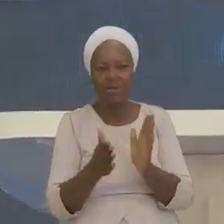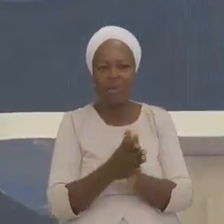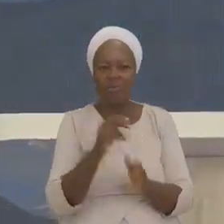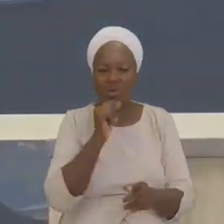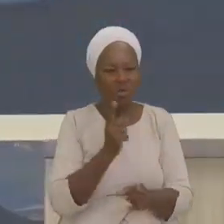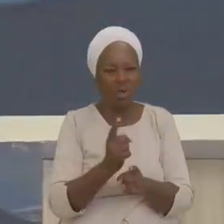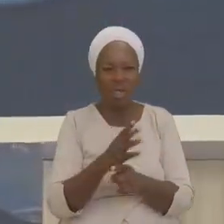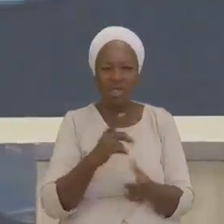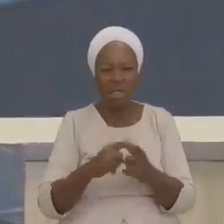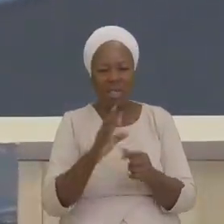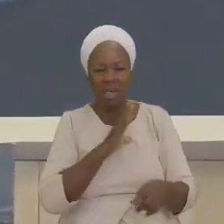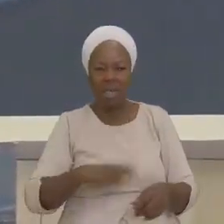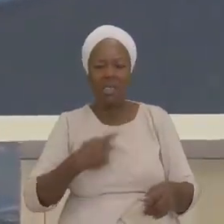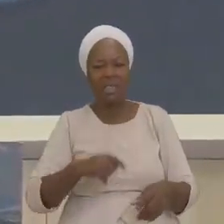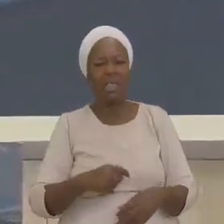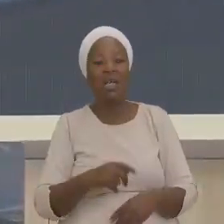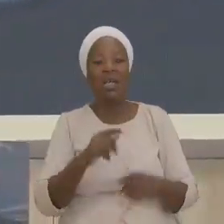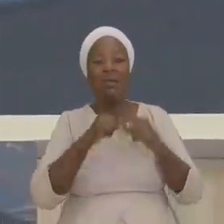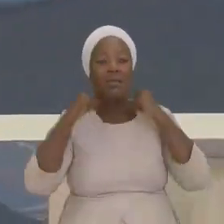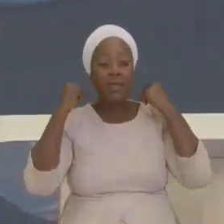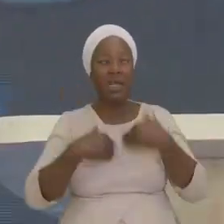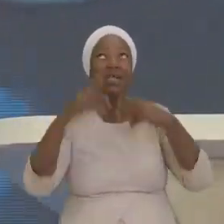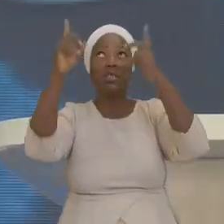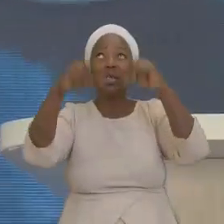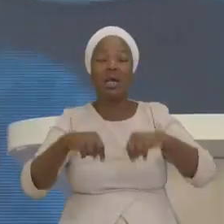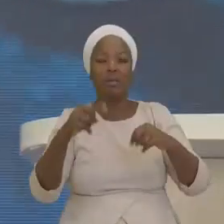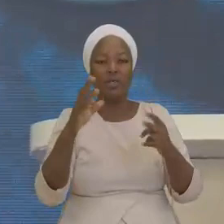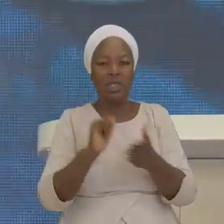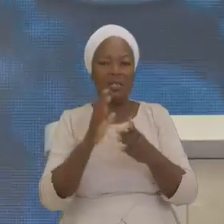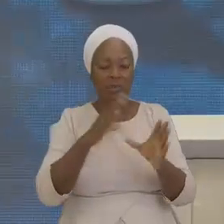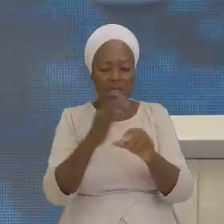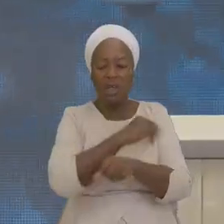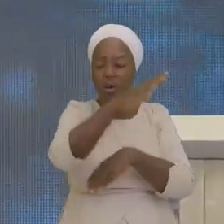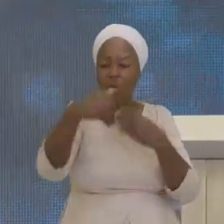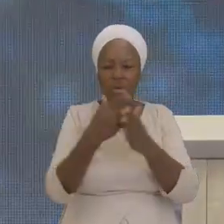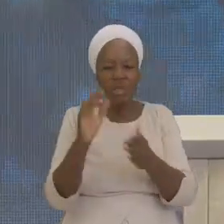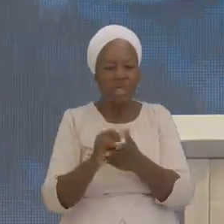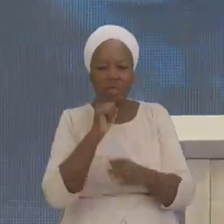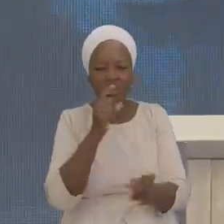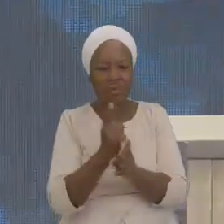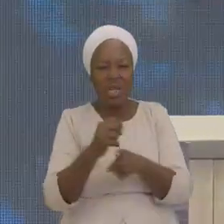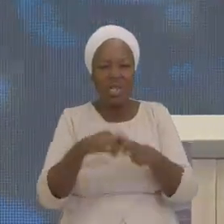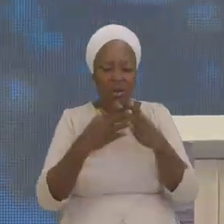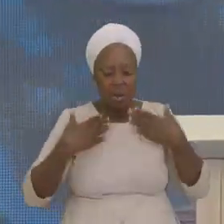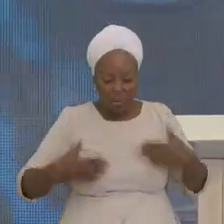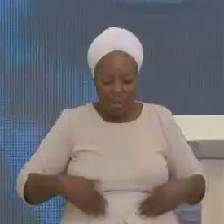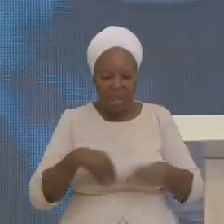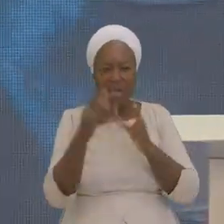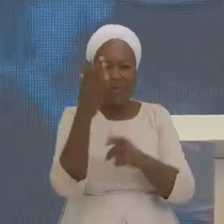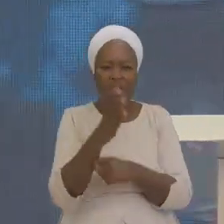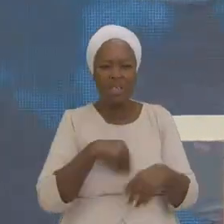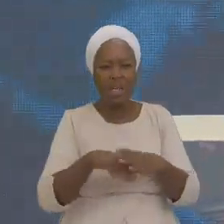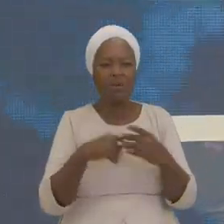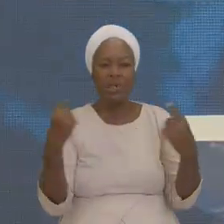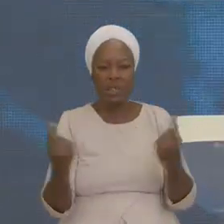lives that appeared legitimate, and then in our flesh, in our depravity, in our sinfulness, we're